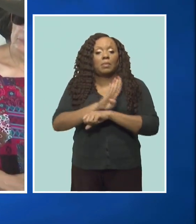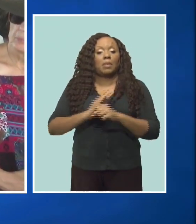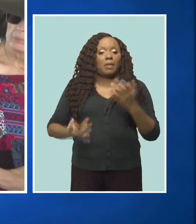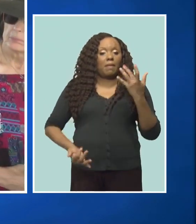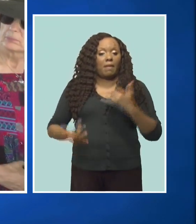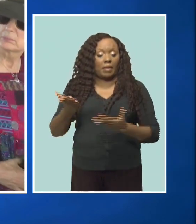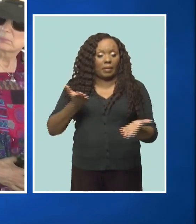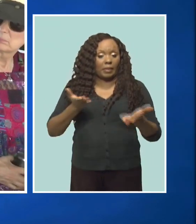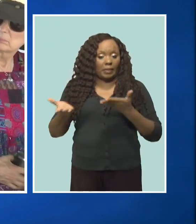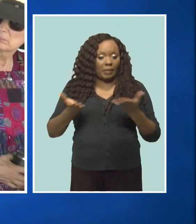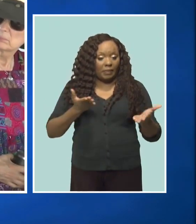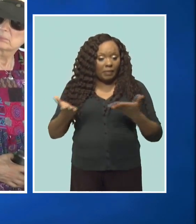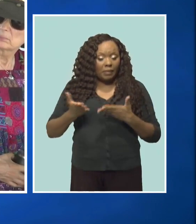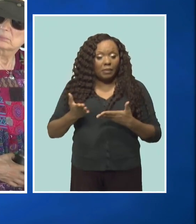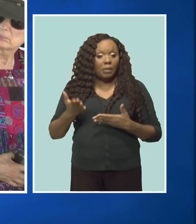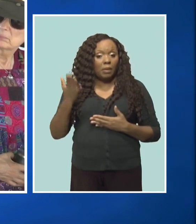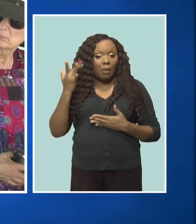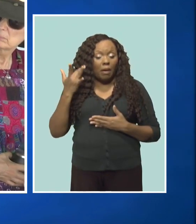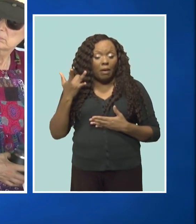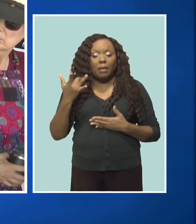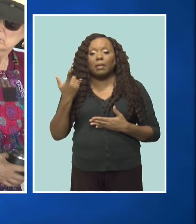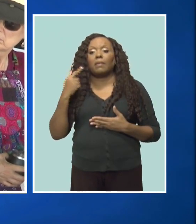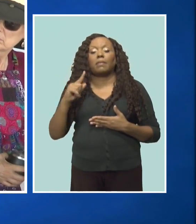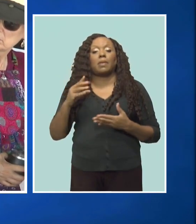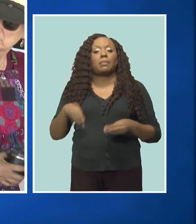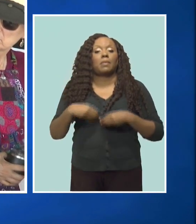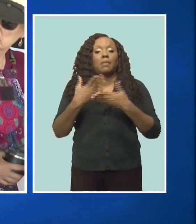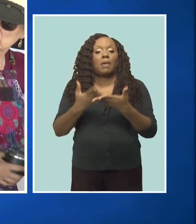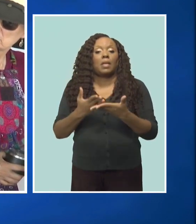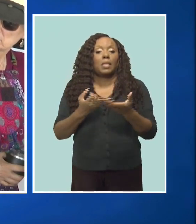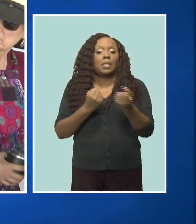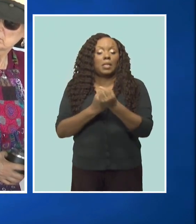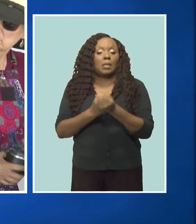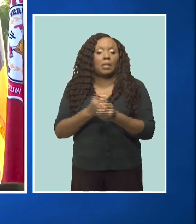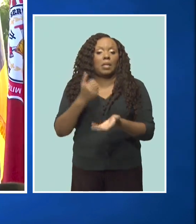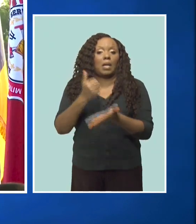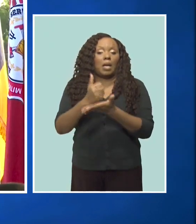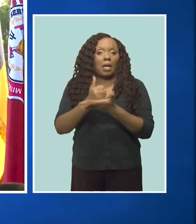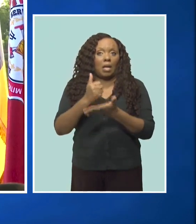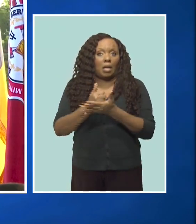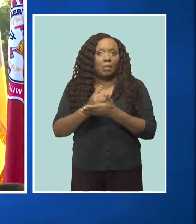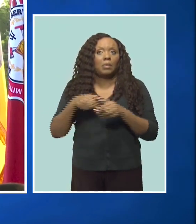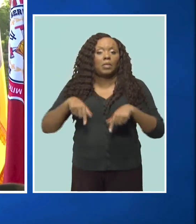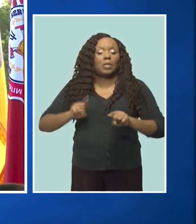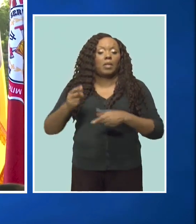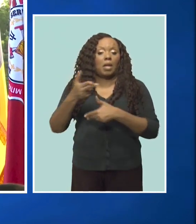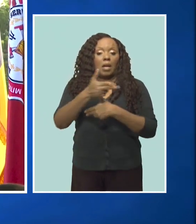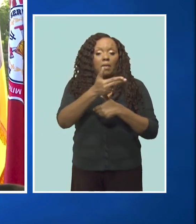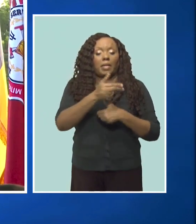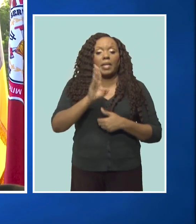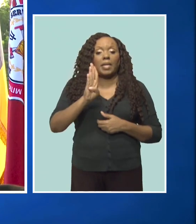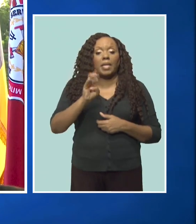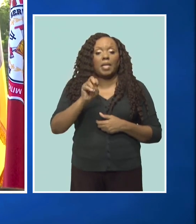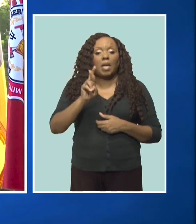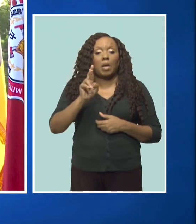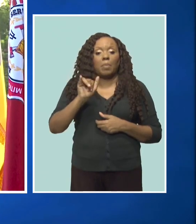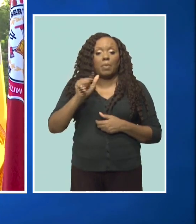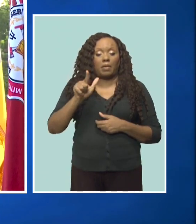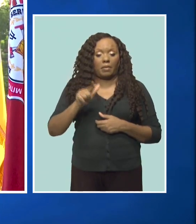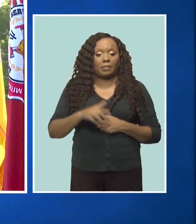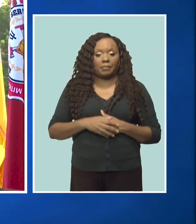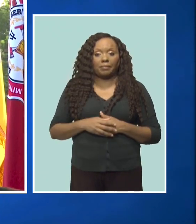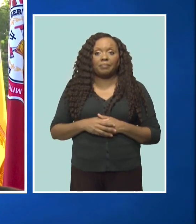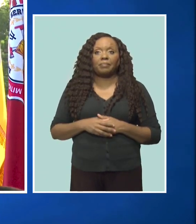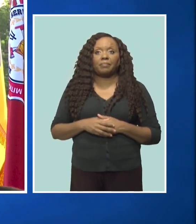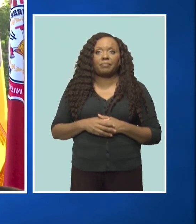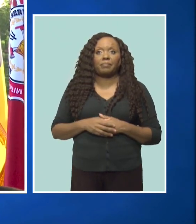Defence Force crew, for their role in providing assistance to neighbouring states following the passage of Hurricane Beryl. This was not part